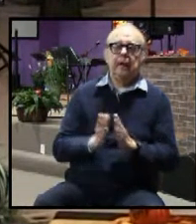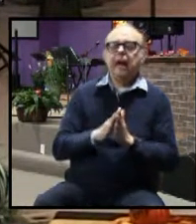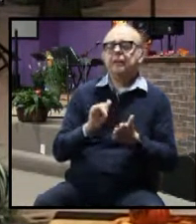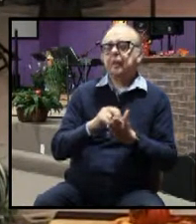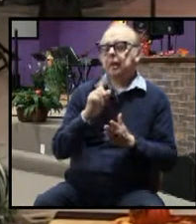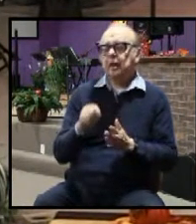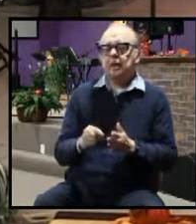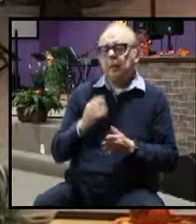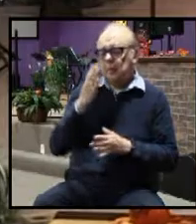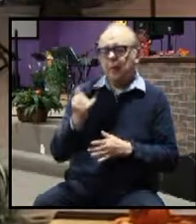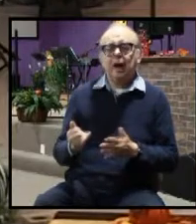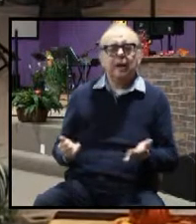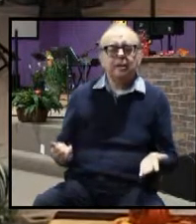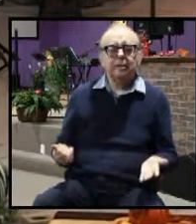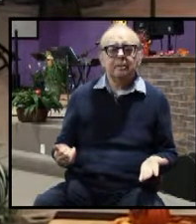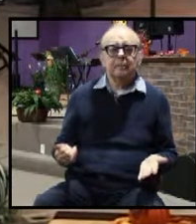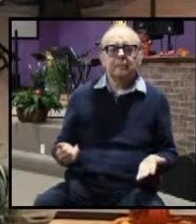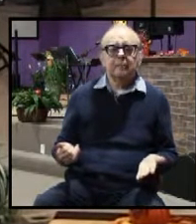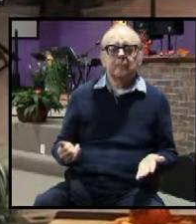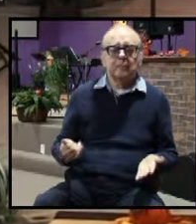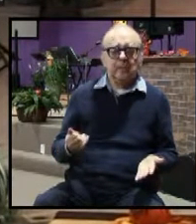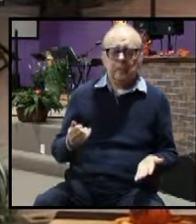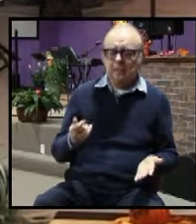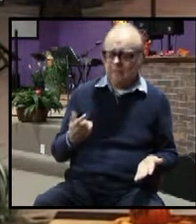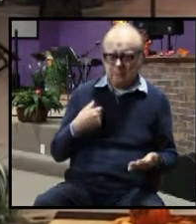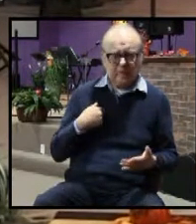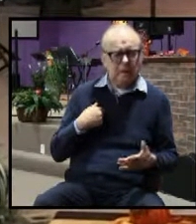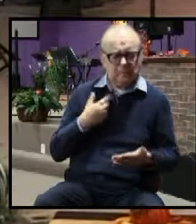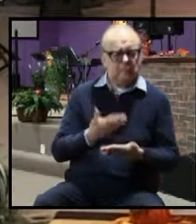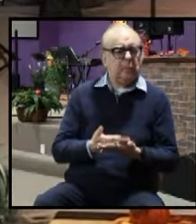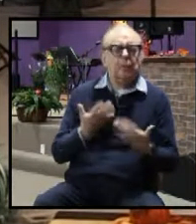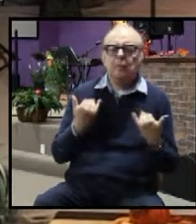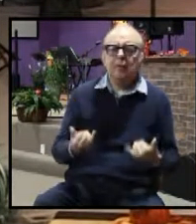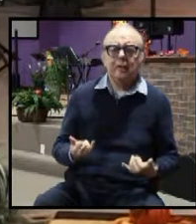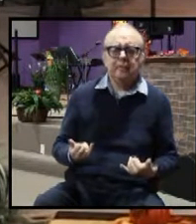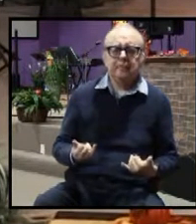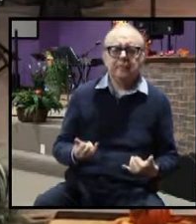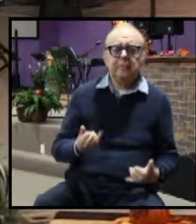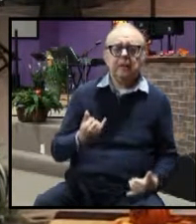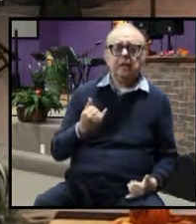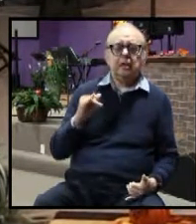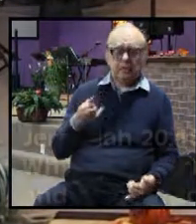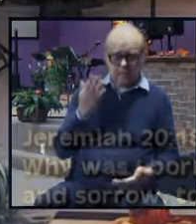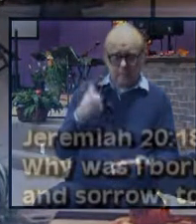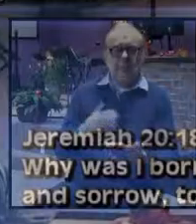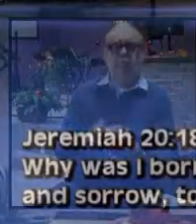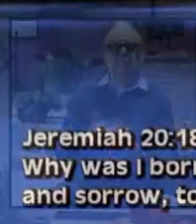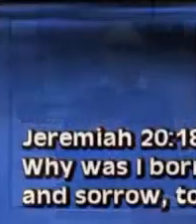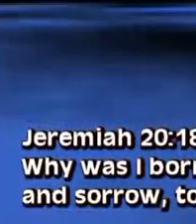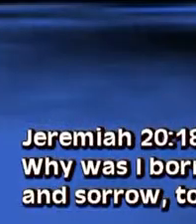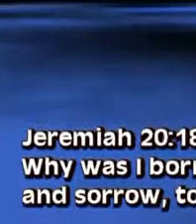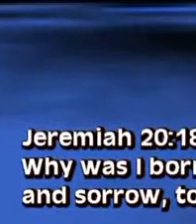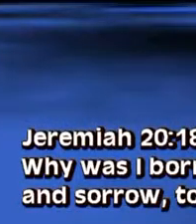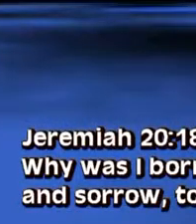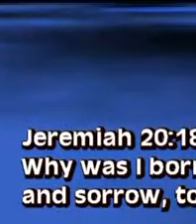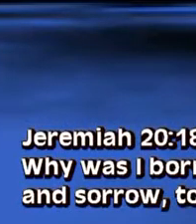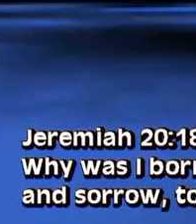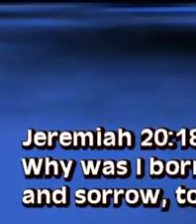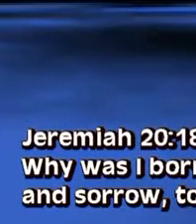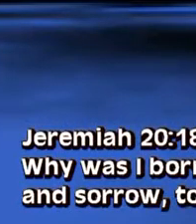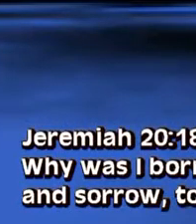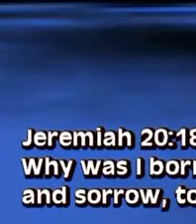he asked this question, why was I born? And here's what he says. Why was I born? Was